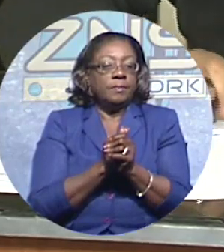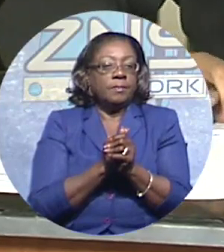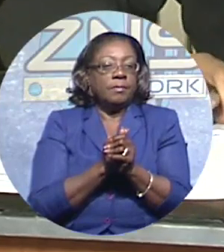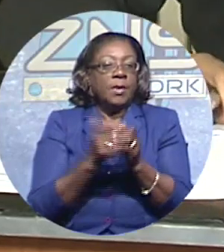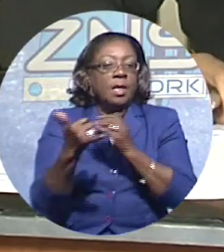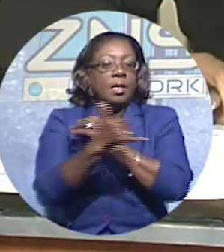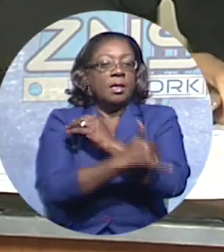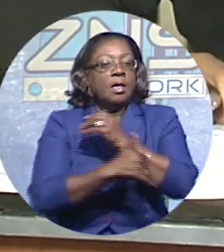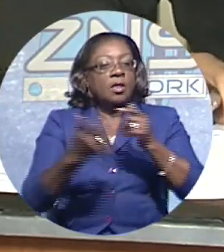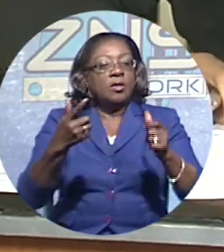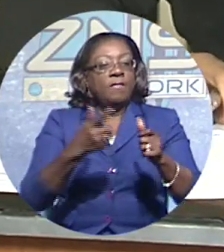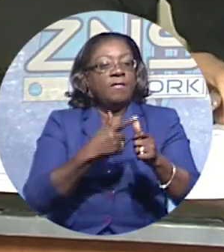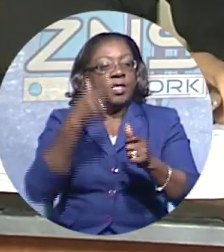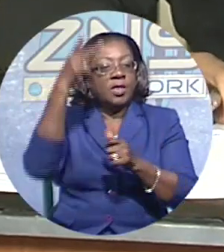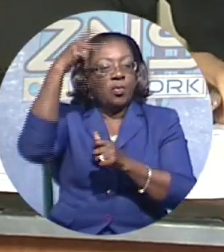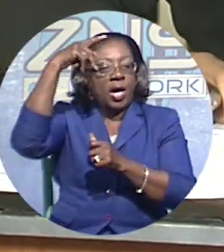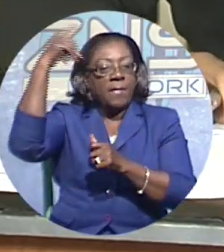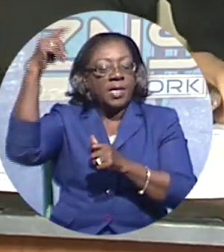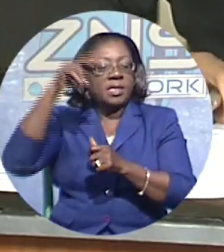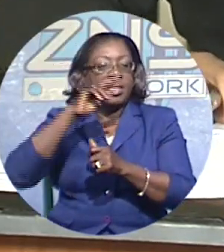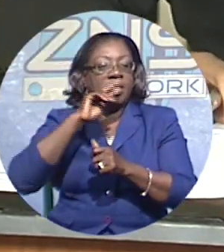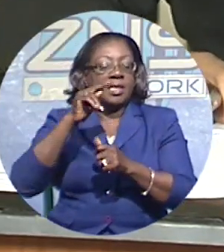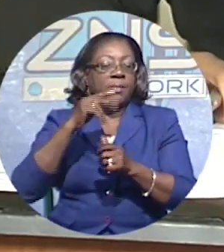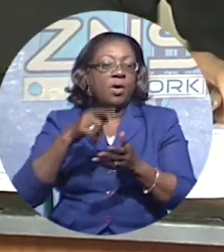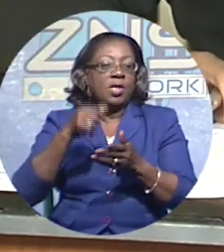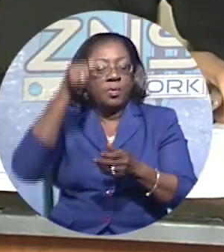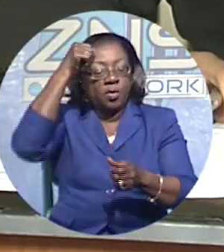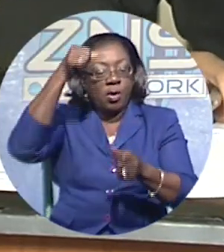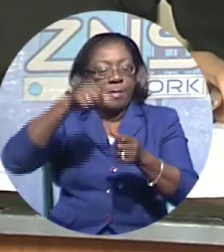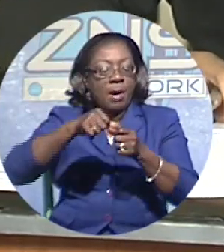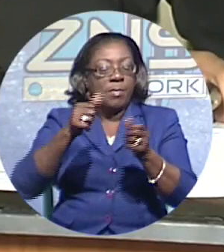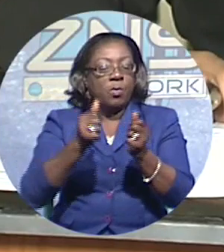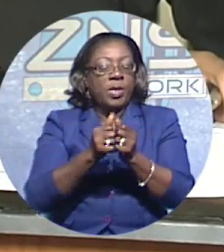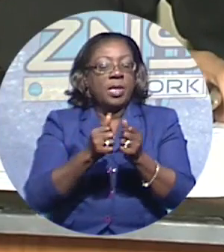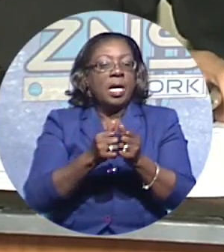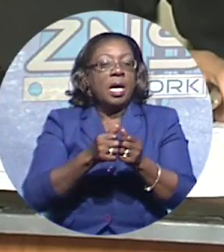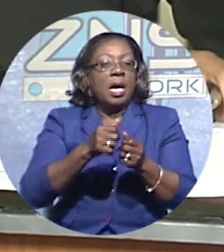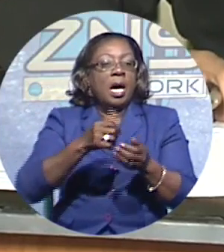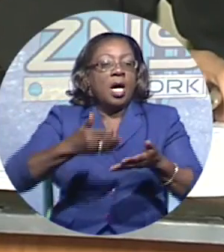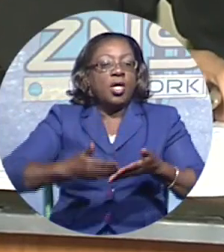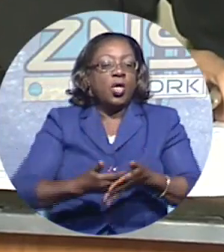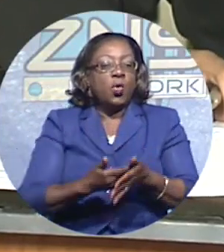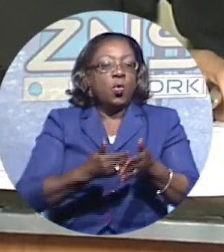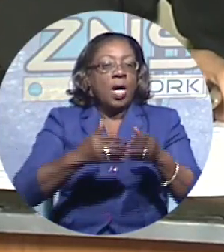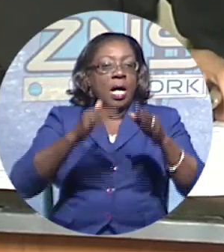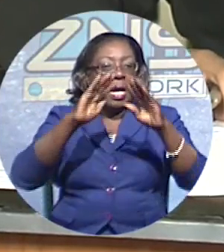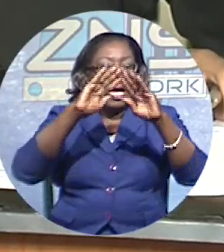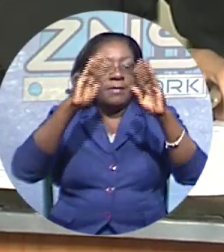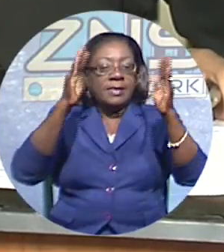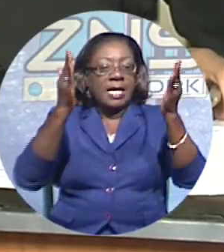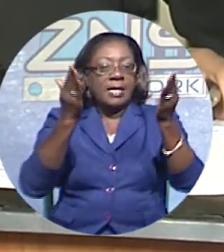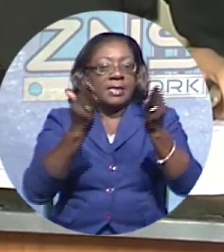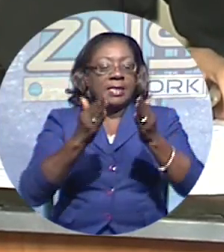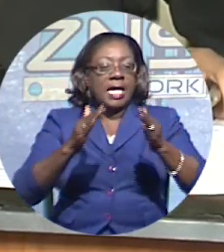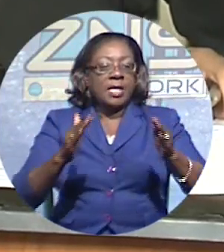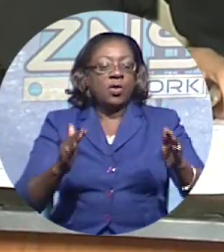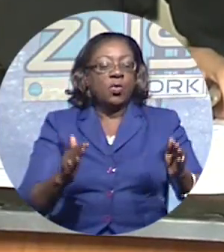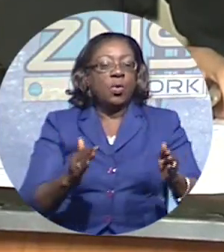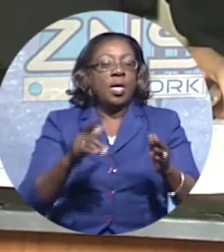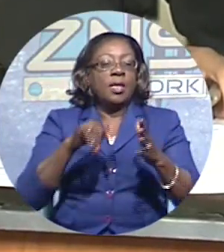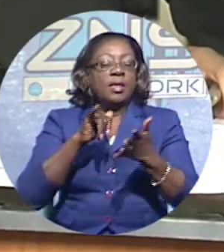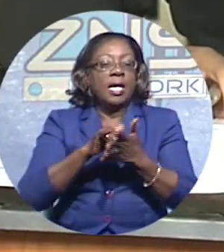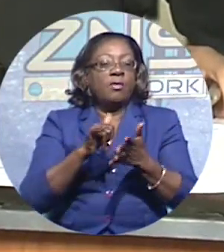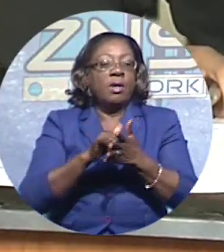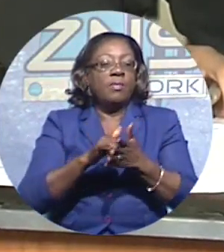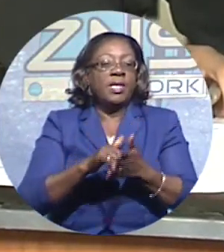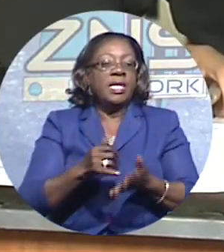The country's first prime minister is about to be memorialized with a new life-sized bronze statue, which will be erected at the country's main